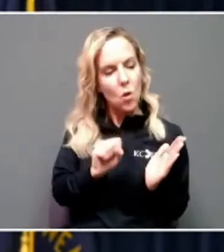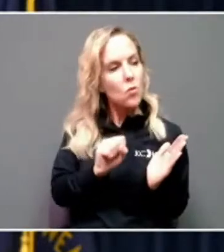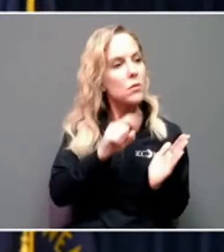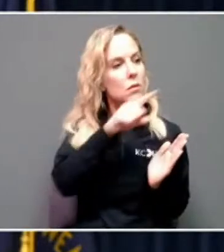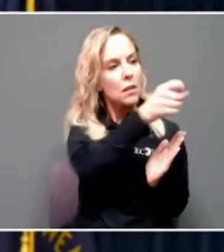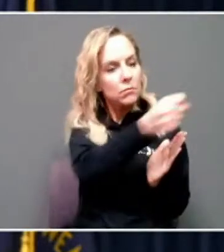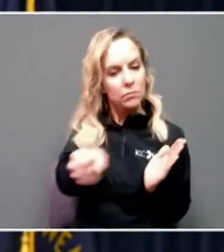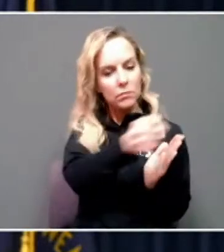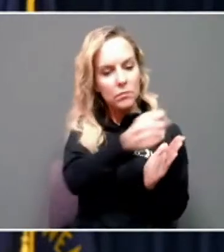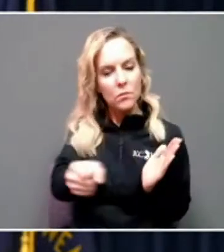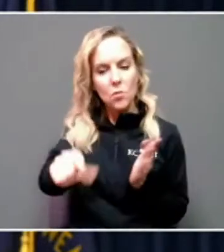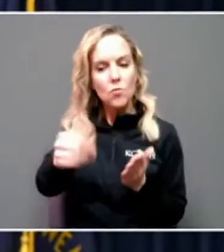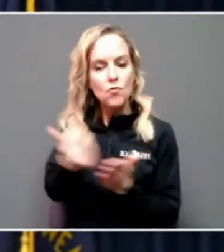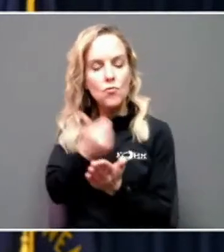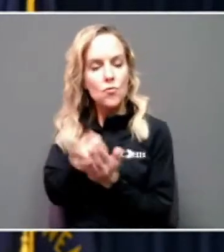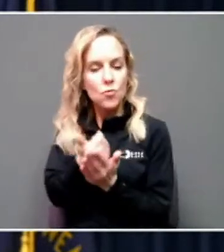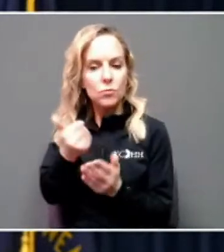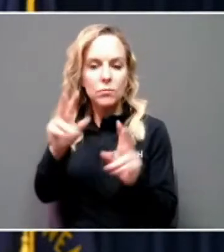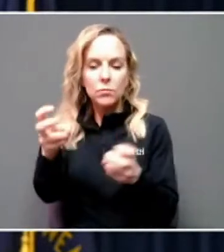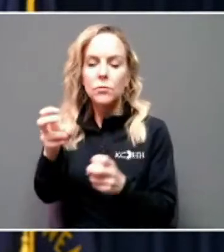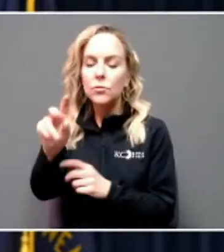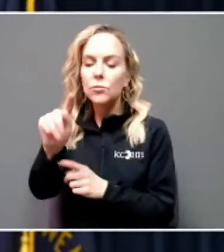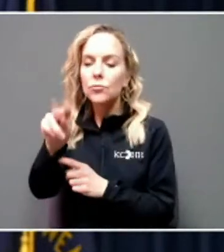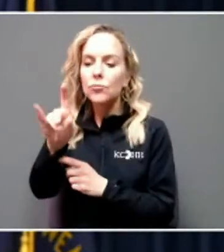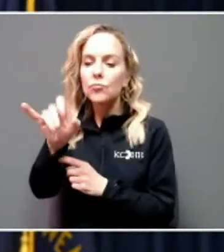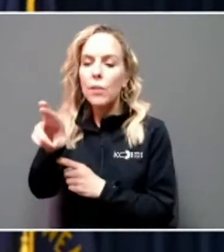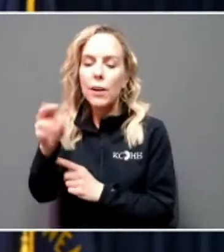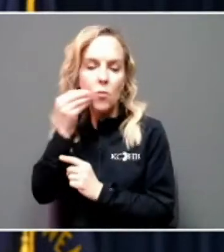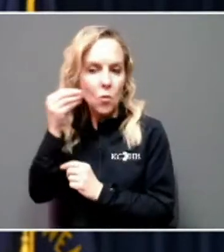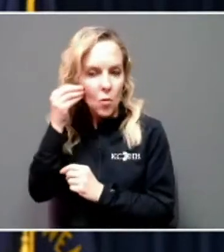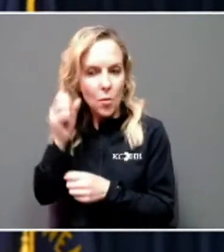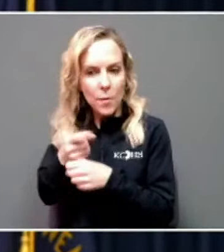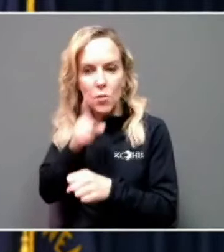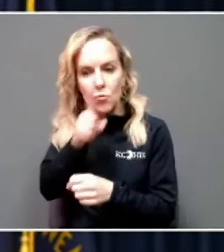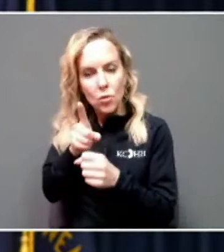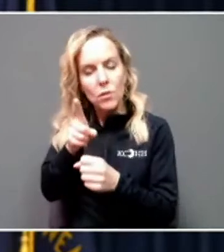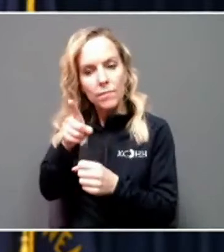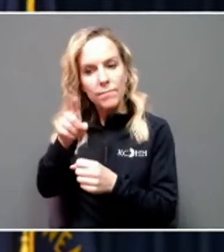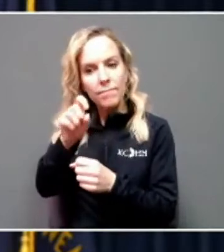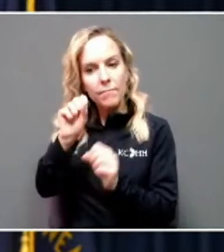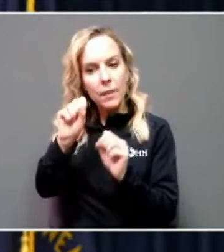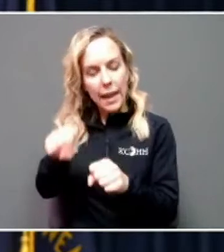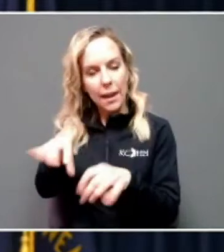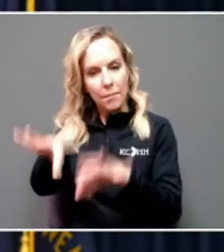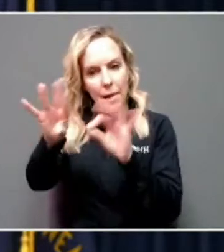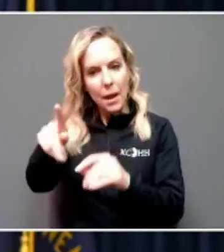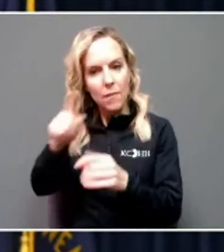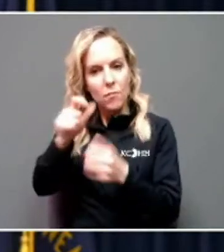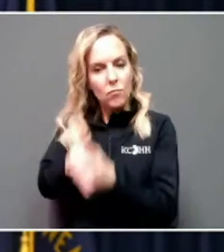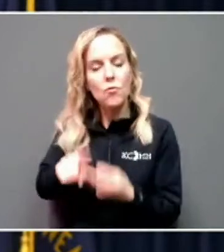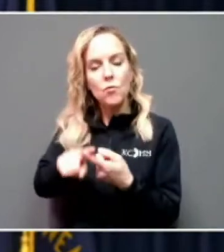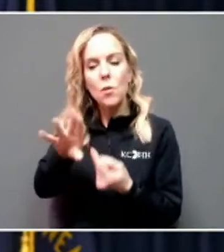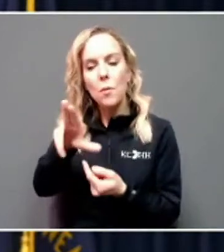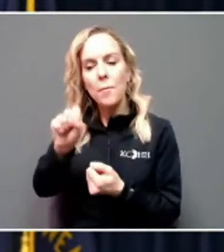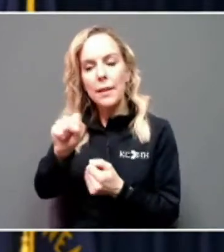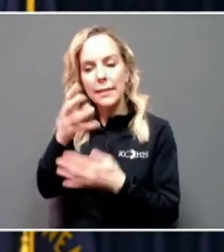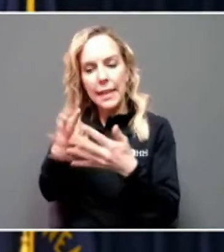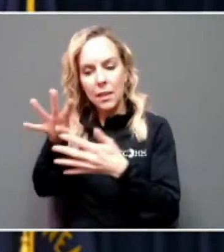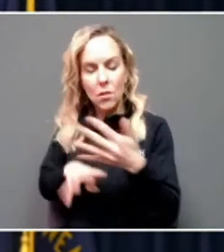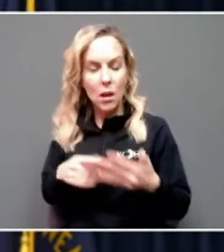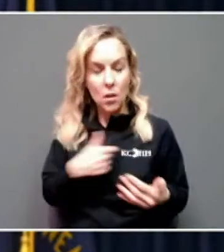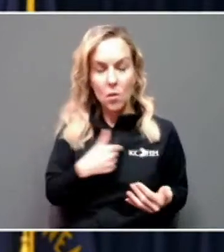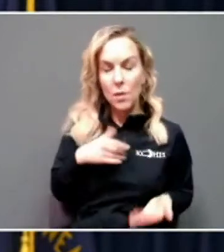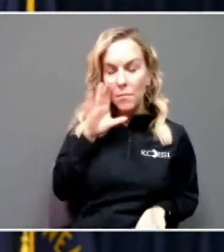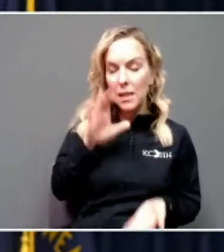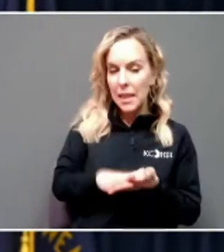was working real time to make sure they were in the bus schedule. We believe, and we're setting them up right now, that we will at least